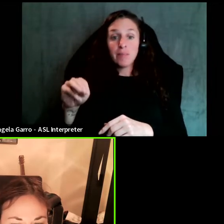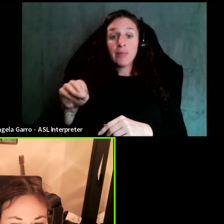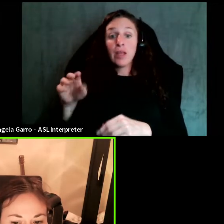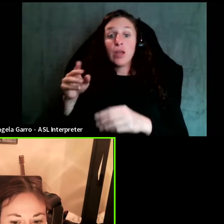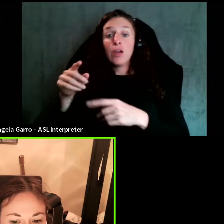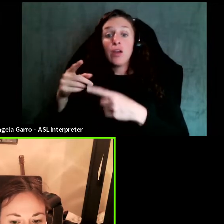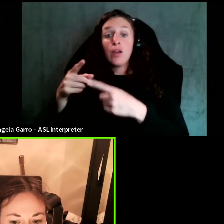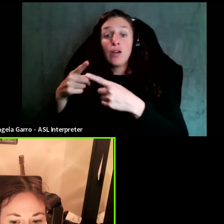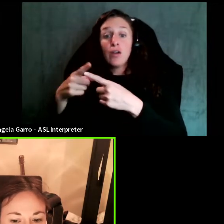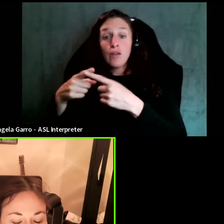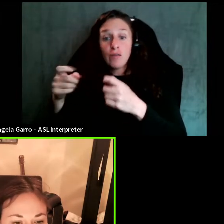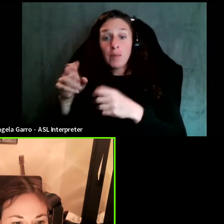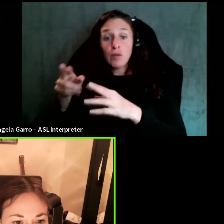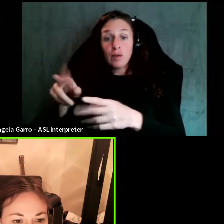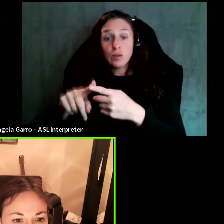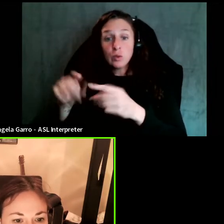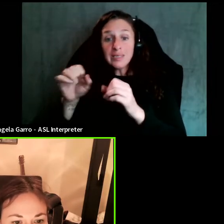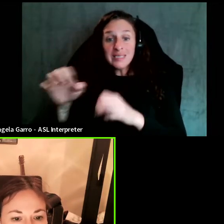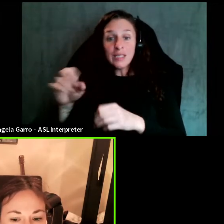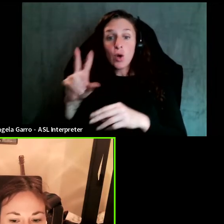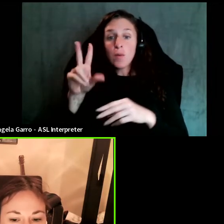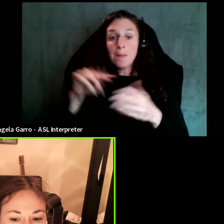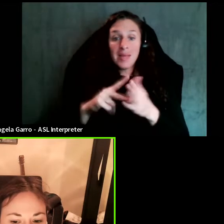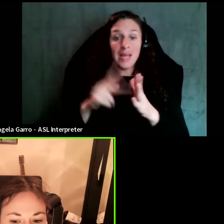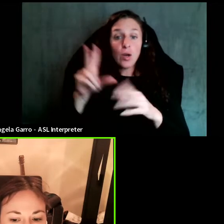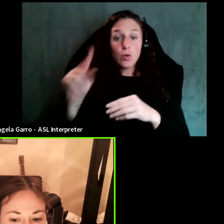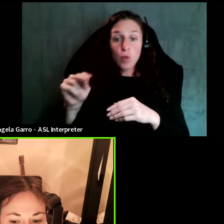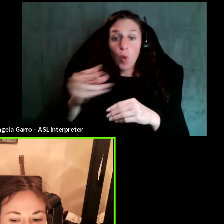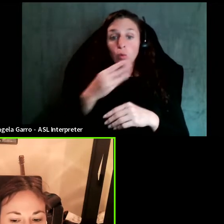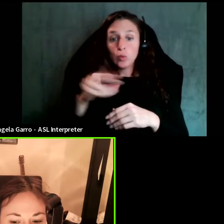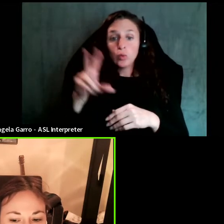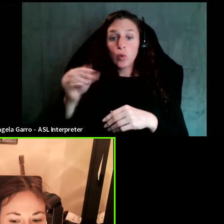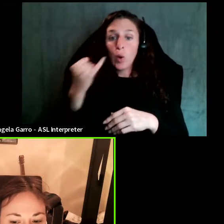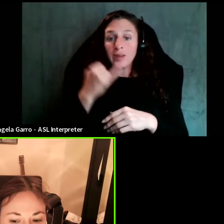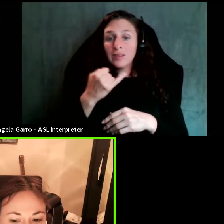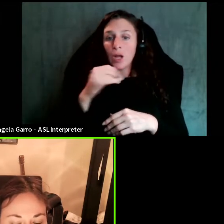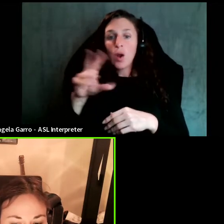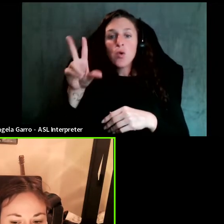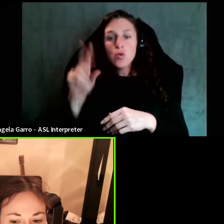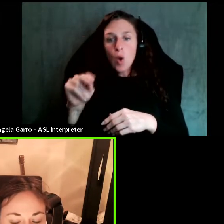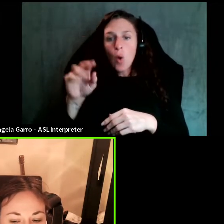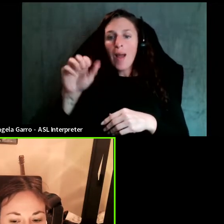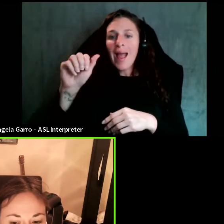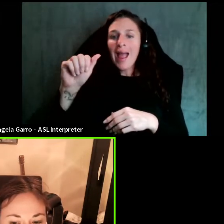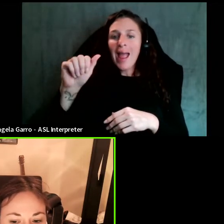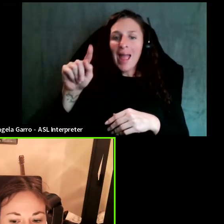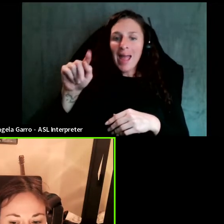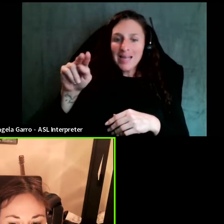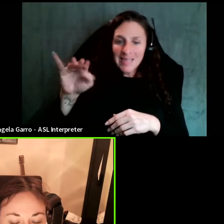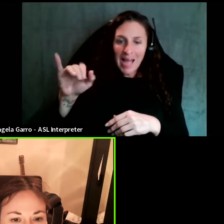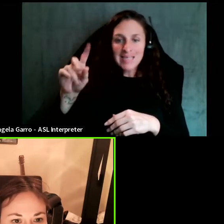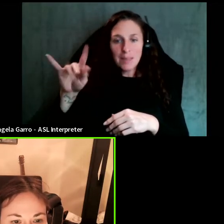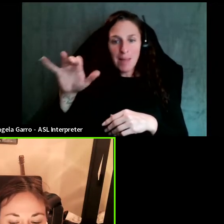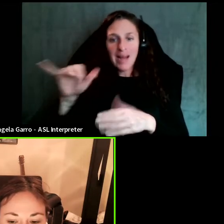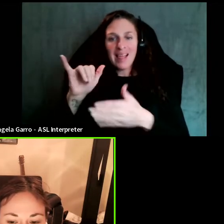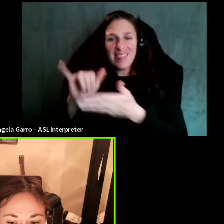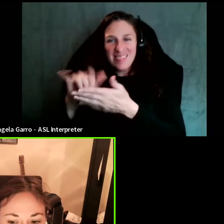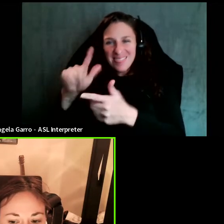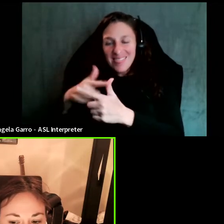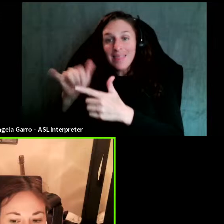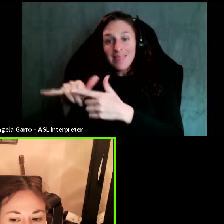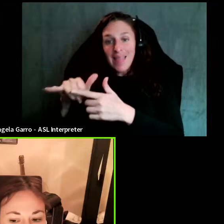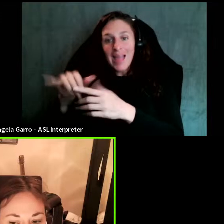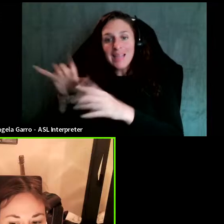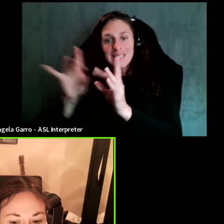and no Israel. There is nothing more anti-Semitic than that exact statement. And no one else and no other